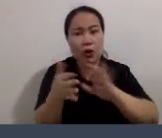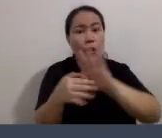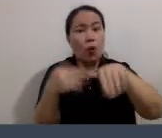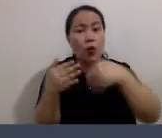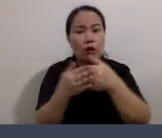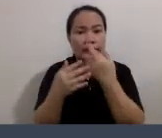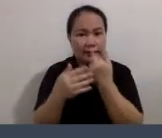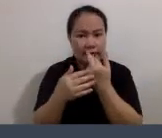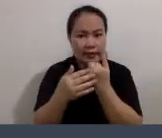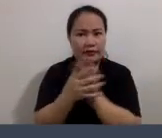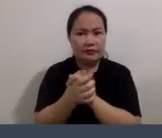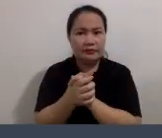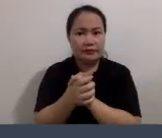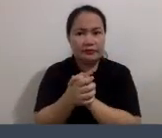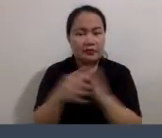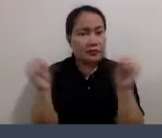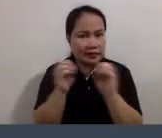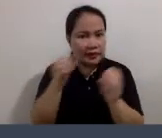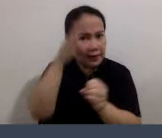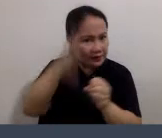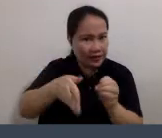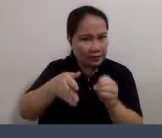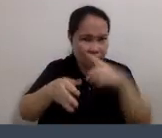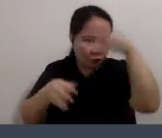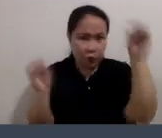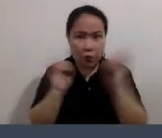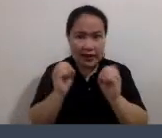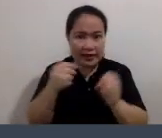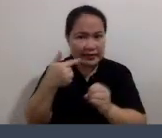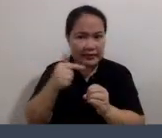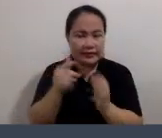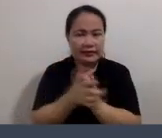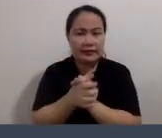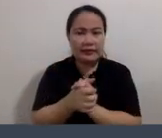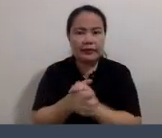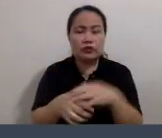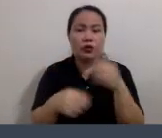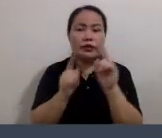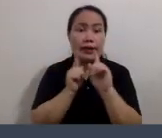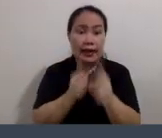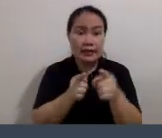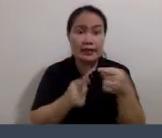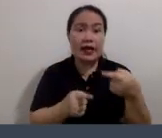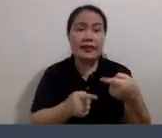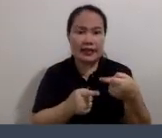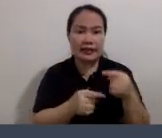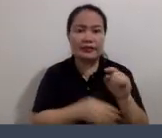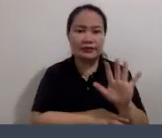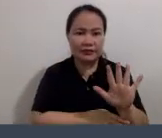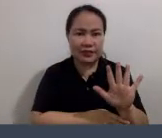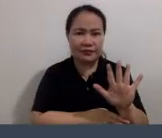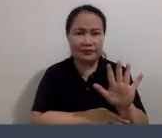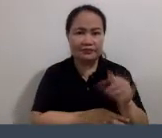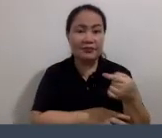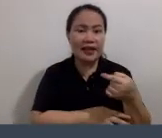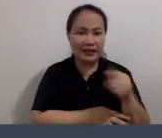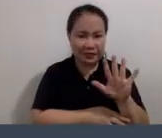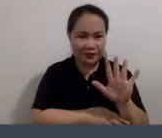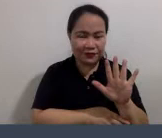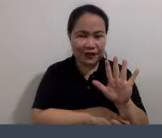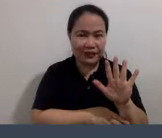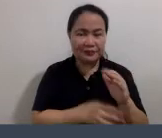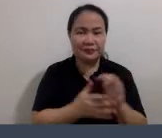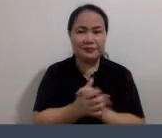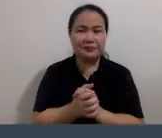lahat. 1, 2, 3, 4, 5. So 5 siya, kulay red, that is negative. So,